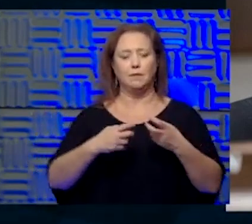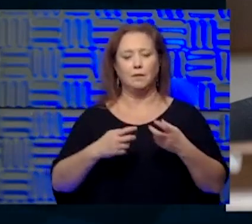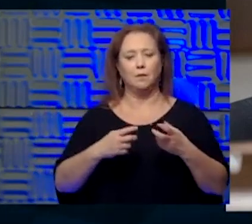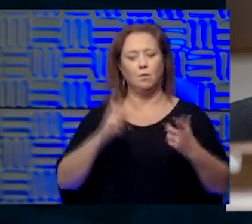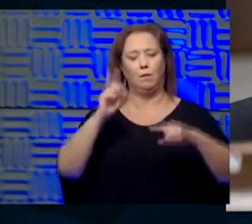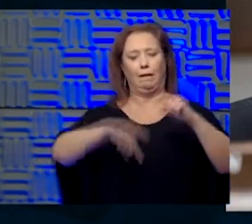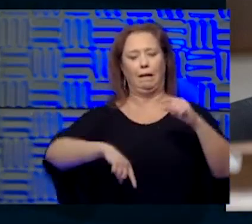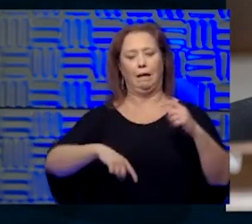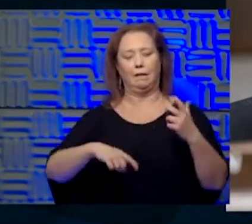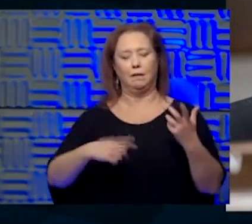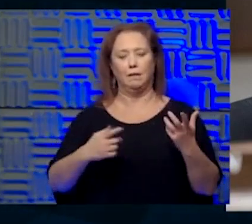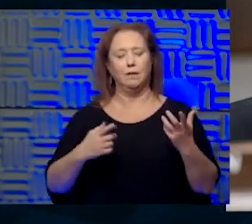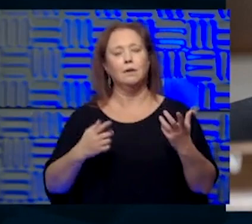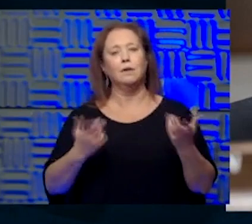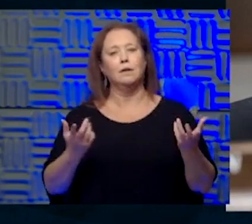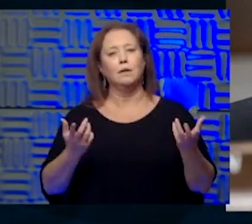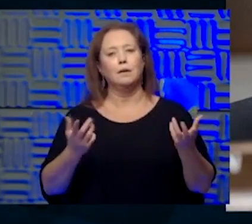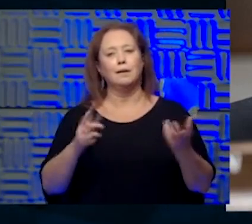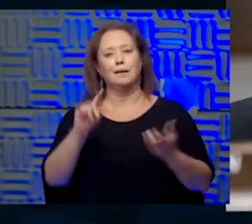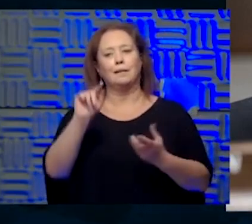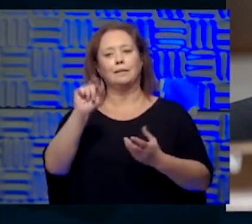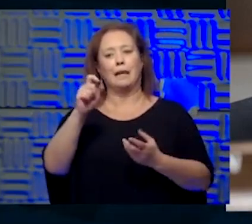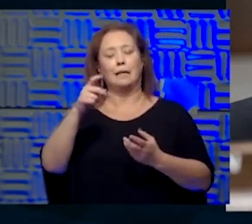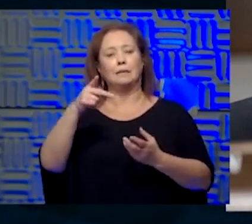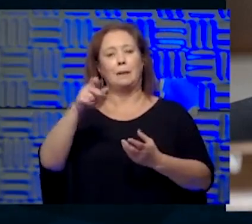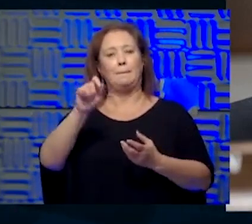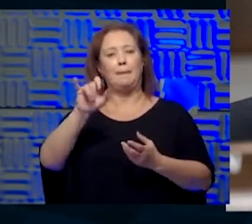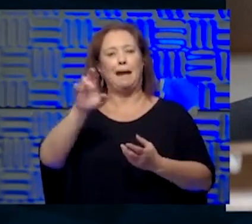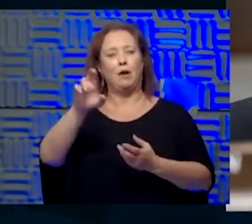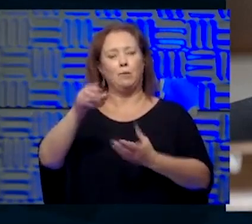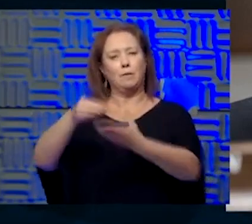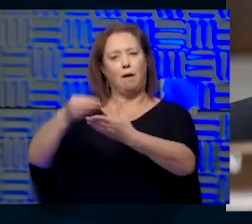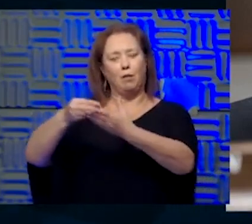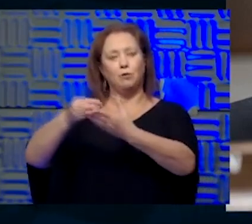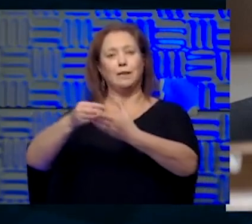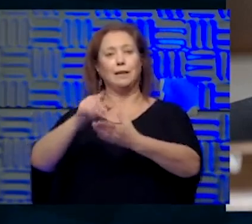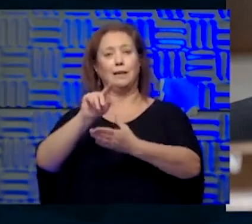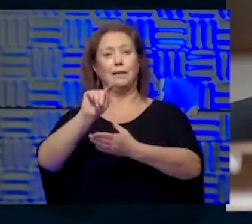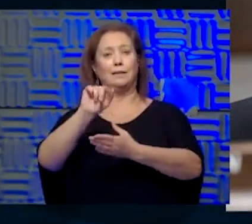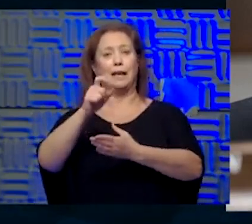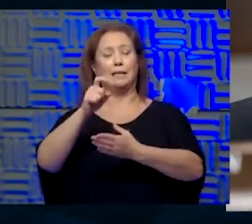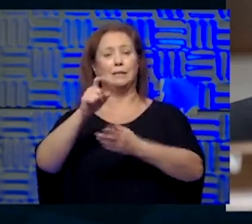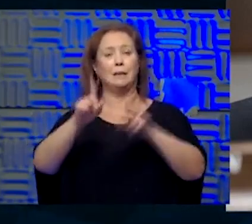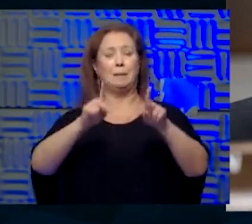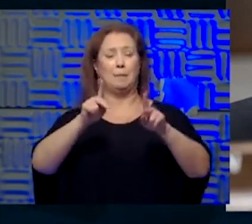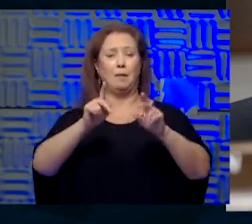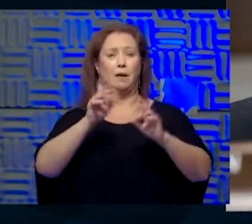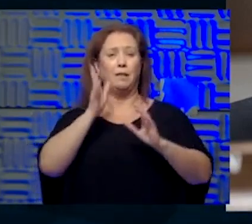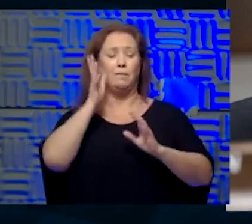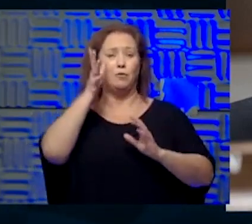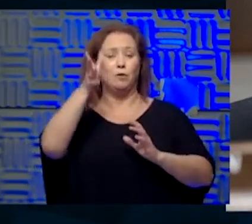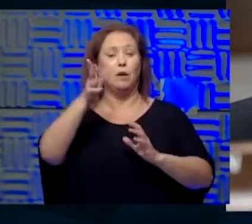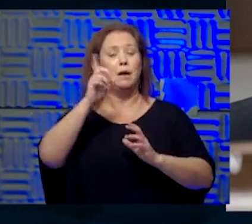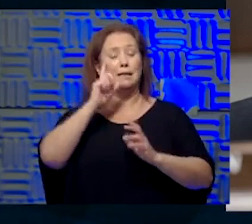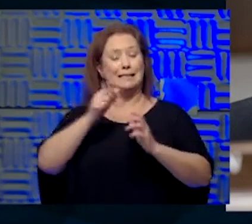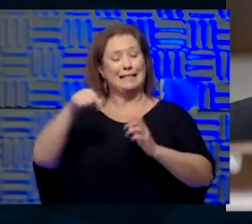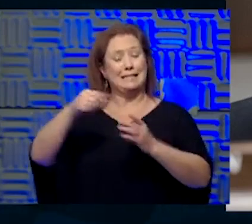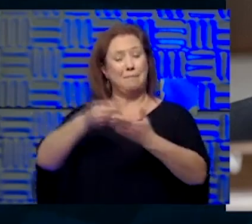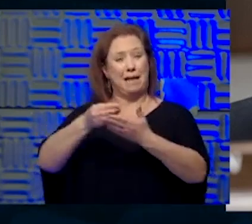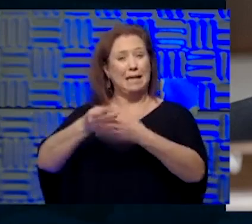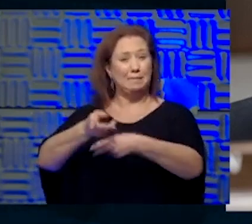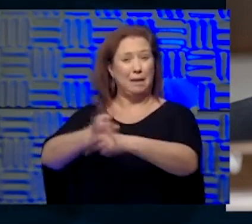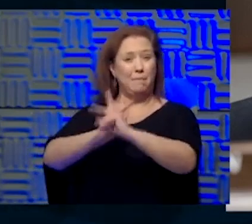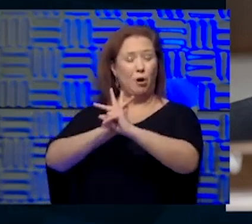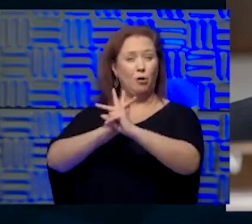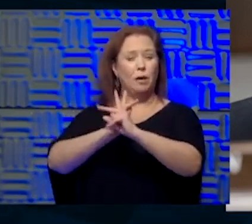can't. This is taxpayer dollars, and it's certainly taxpayers in the future because most of this money is being borrowed. But there is